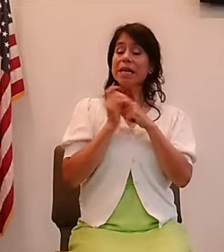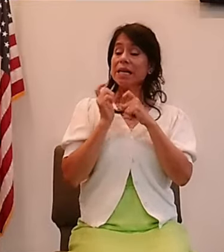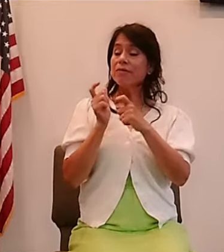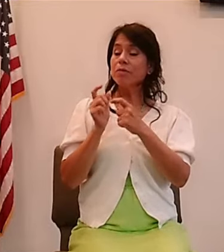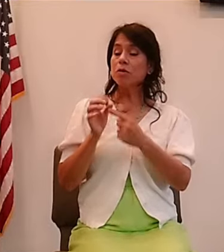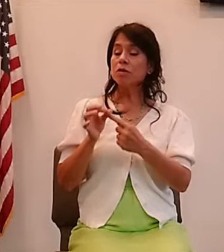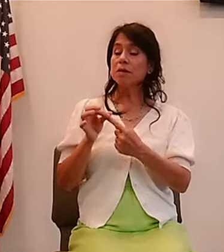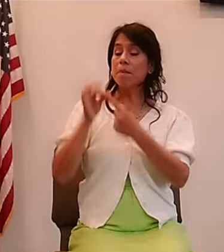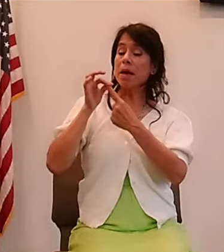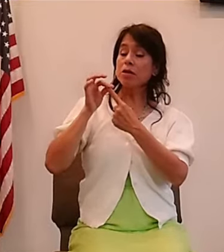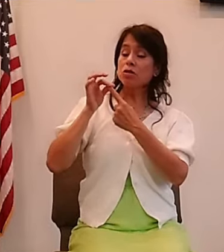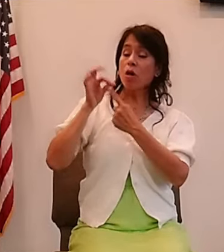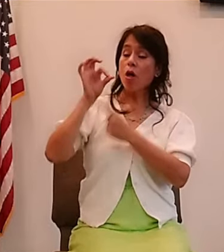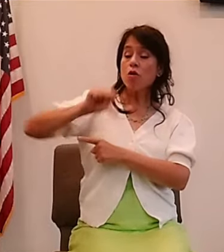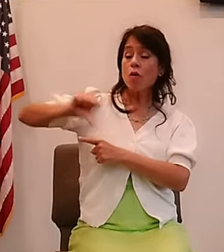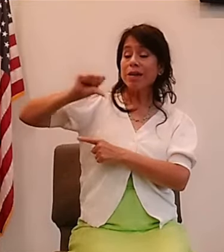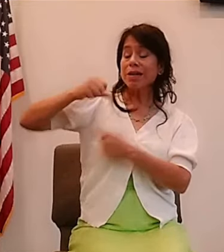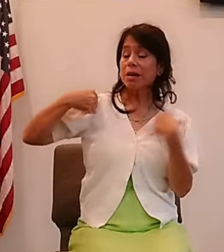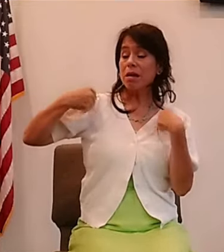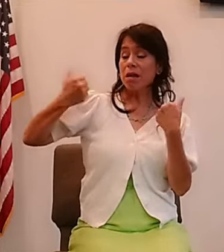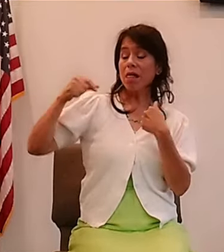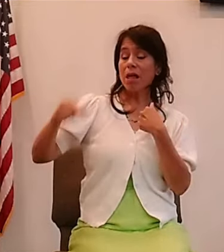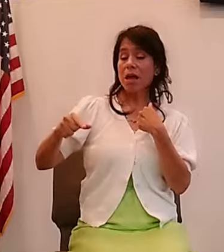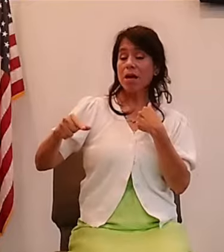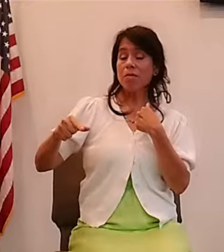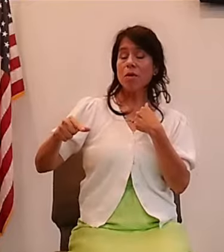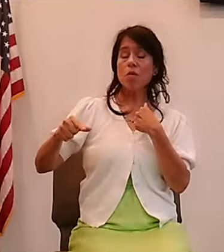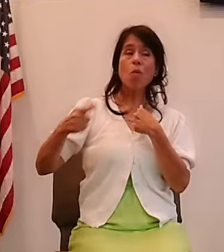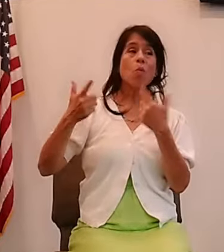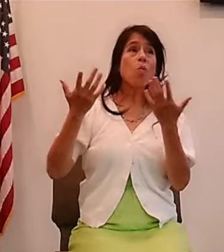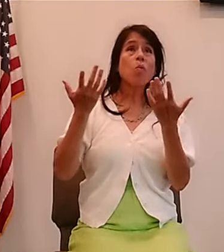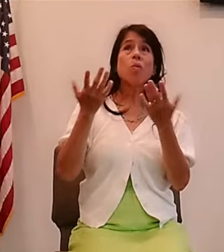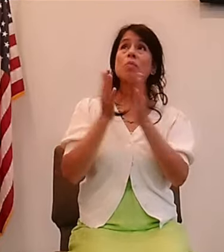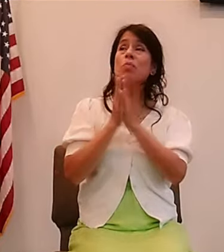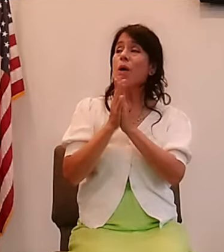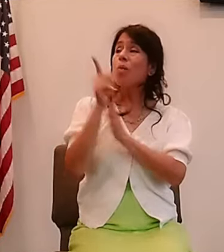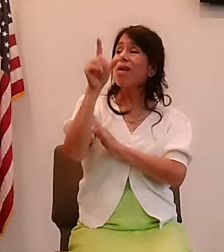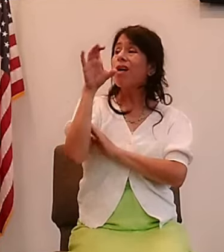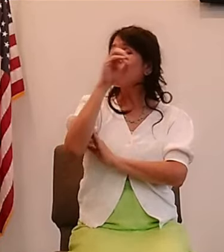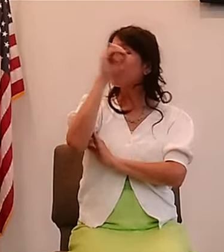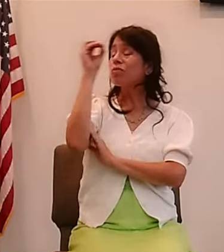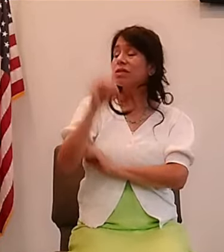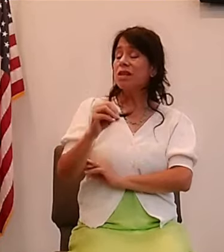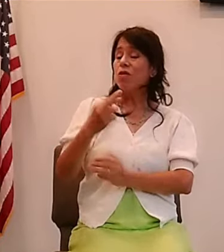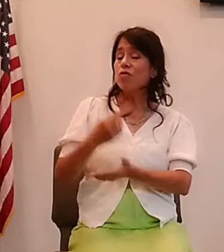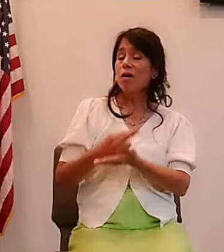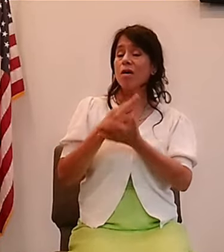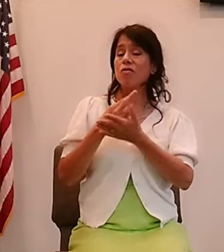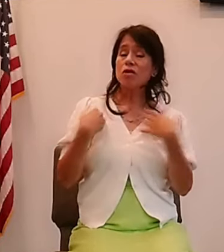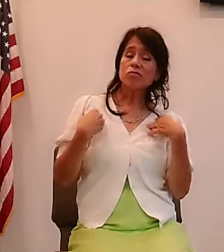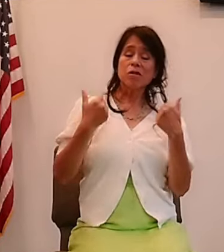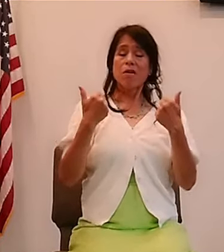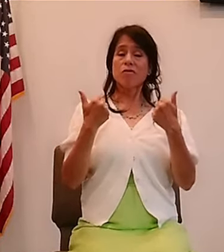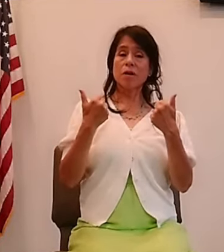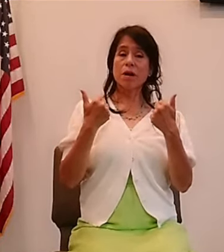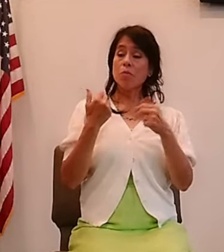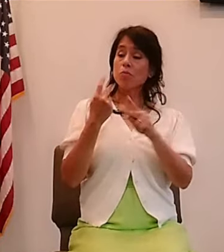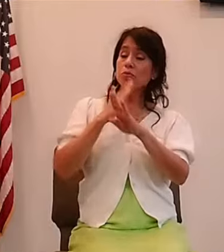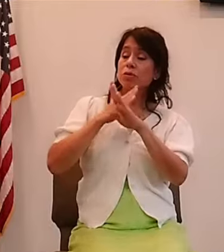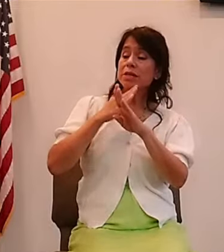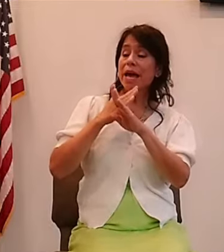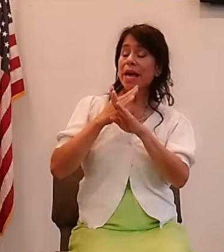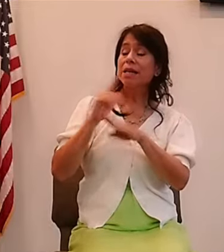special anointing and heal him. We pray he could have 100% recovery quickly, and we pray that you would protect he and Catherine and